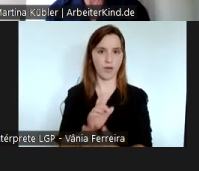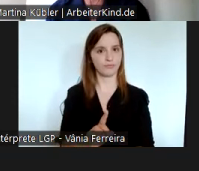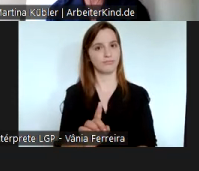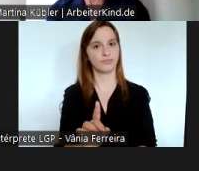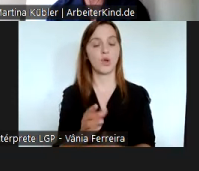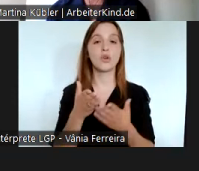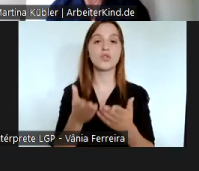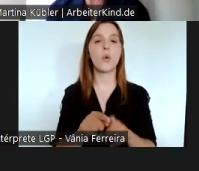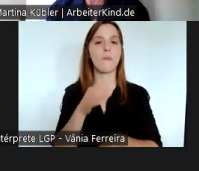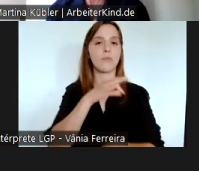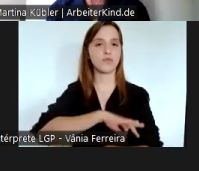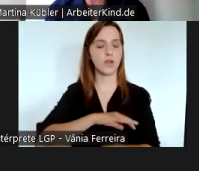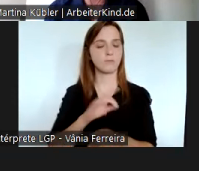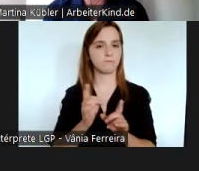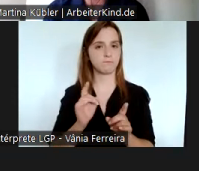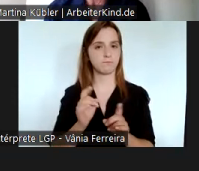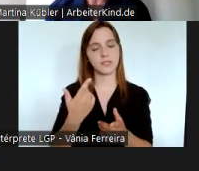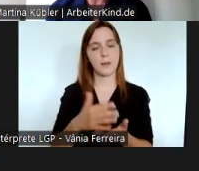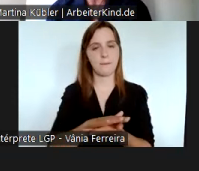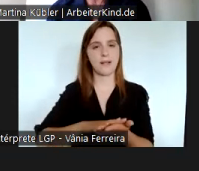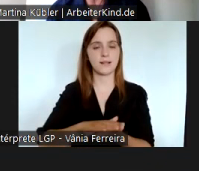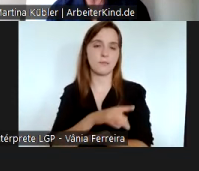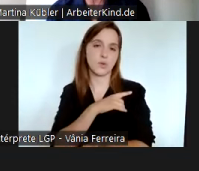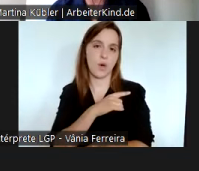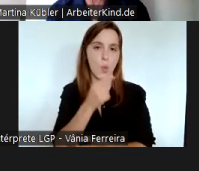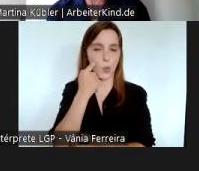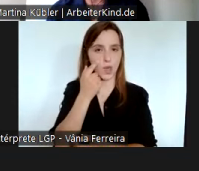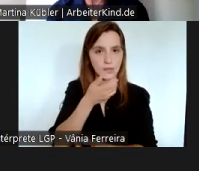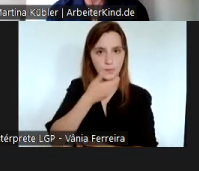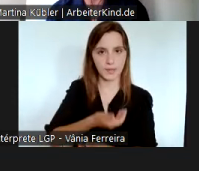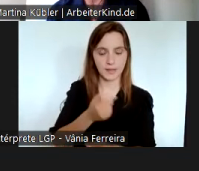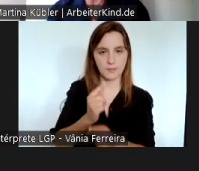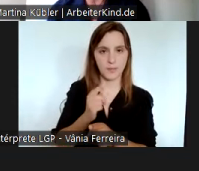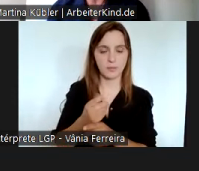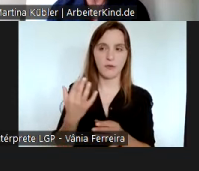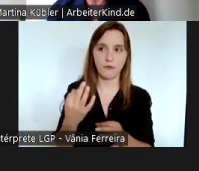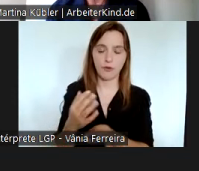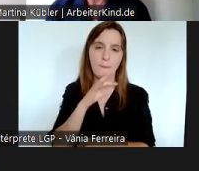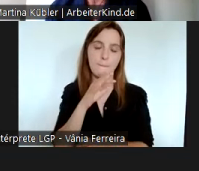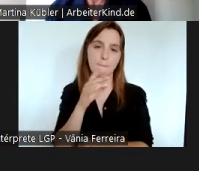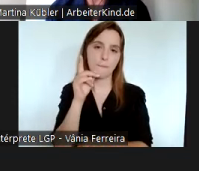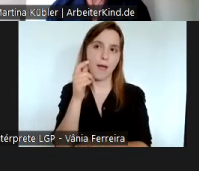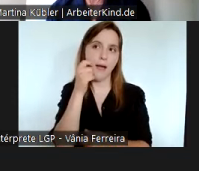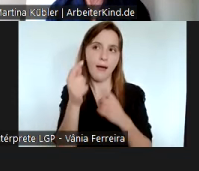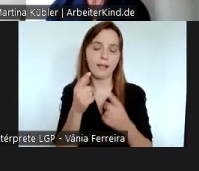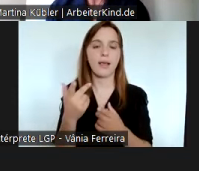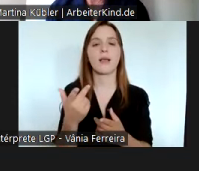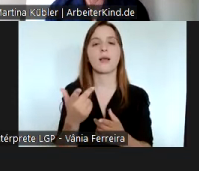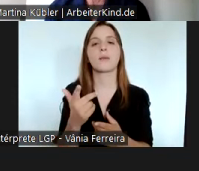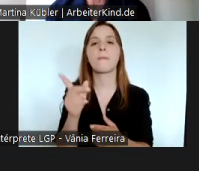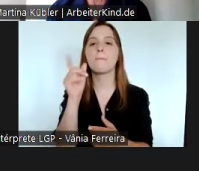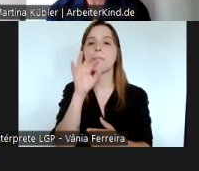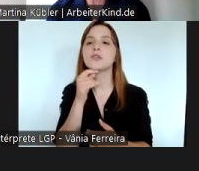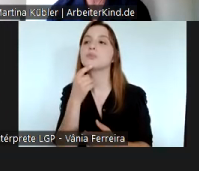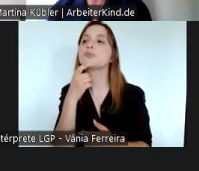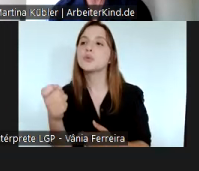but on a personal basis. Like someone else would ask their parents at the dinner table, our mentees can